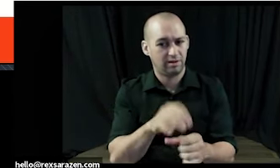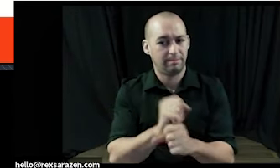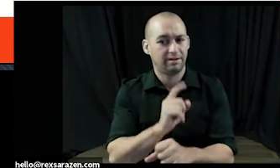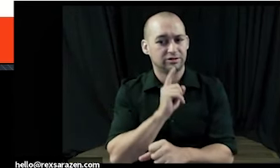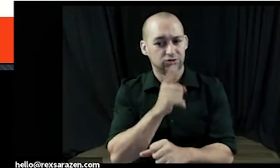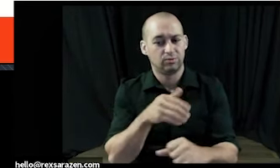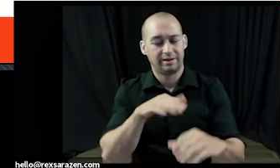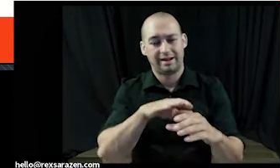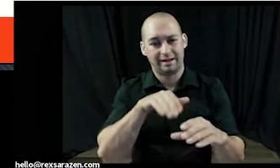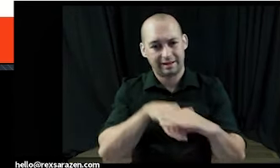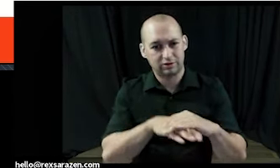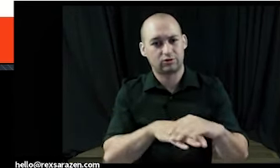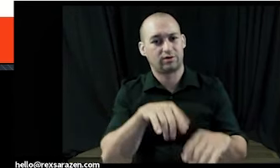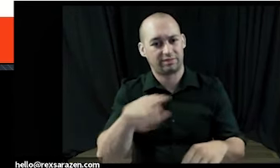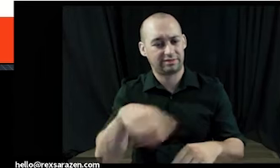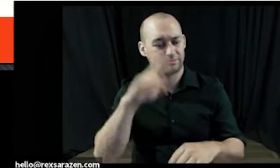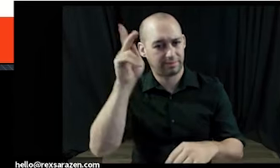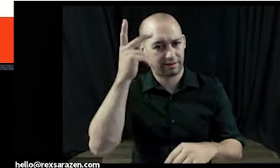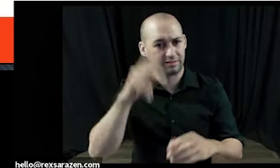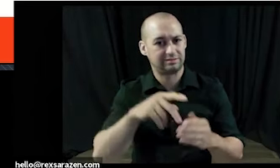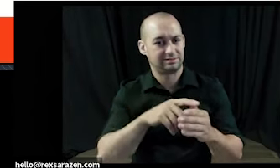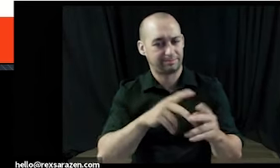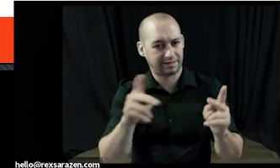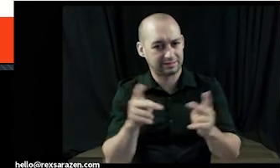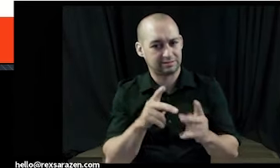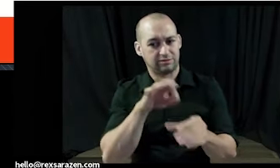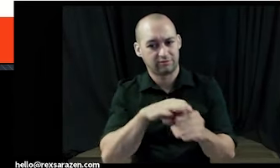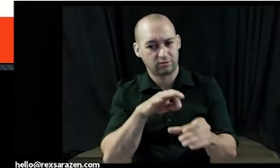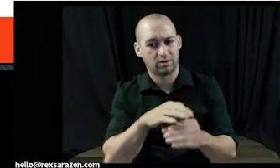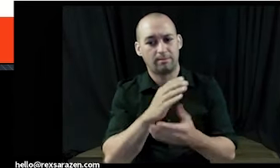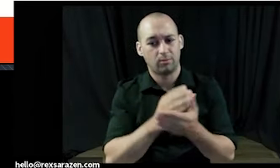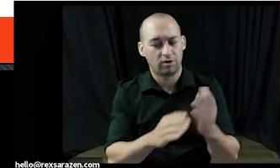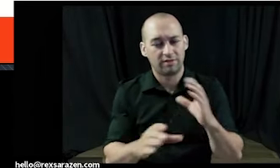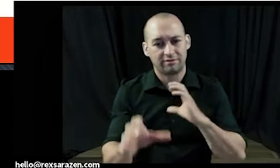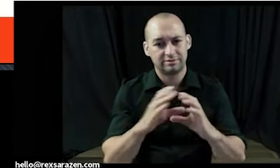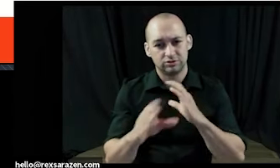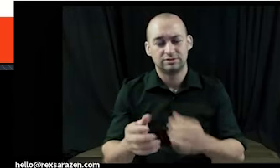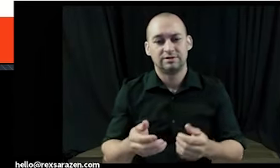political spaces to vote. So a part of our initiative is to ensure people feel confident